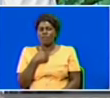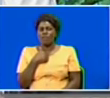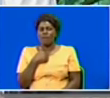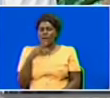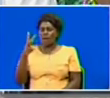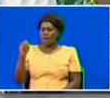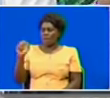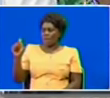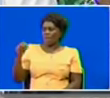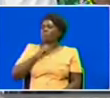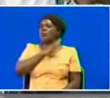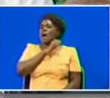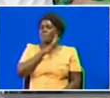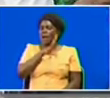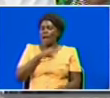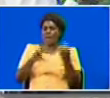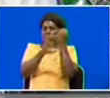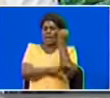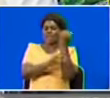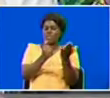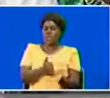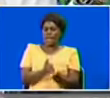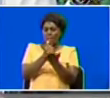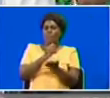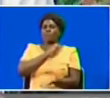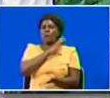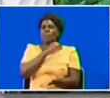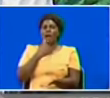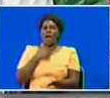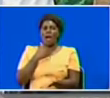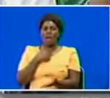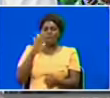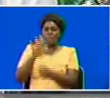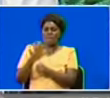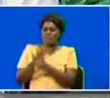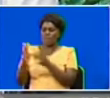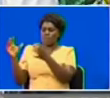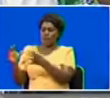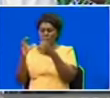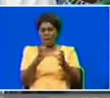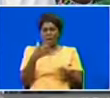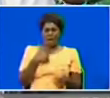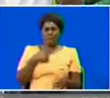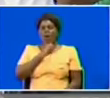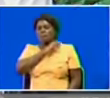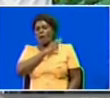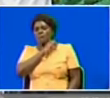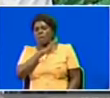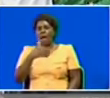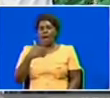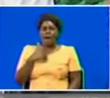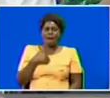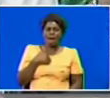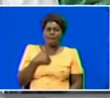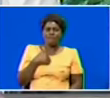Maathai. So heckling has taken this country far. Mm-hmm. Because of heckling, we have multi-party democracy. Mm-hmm. Because of heckling, the dictatorship